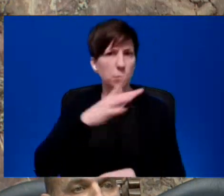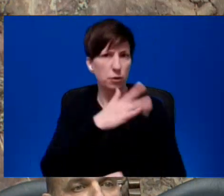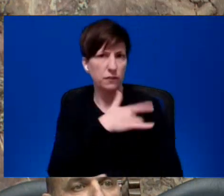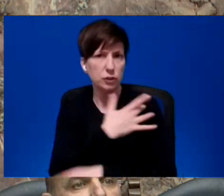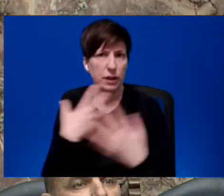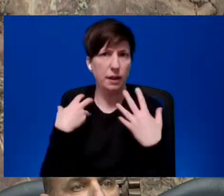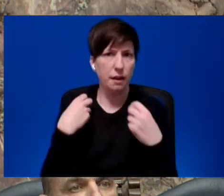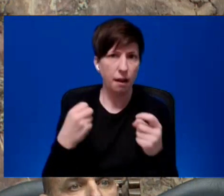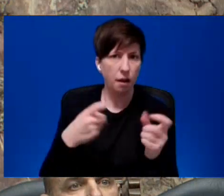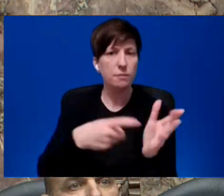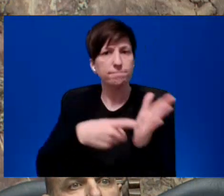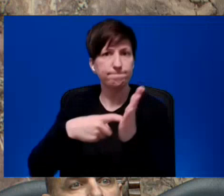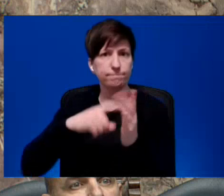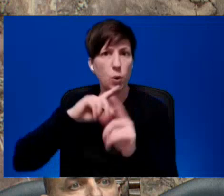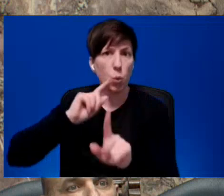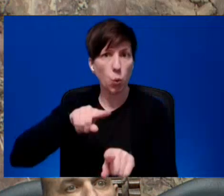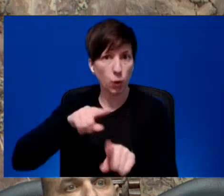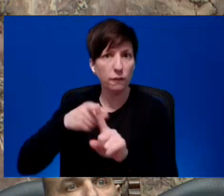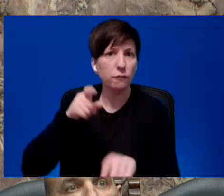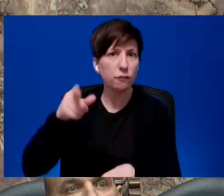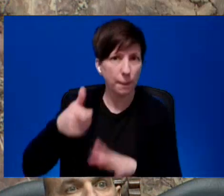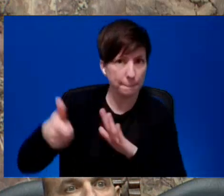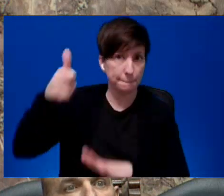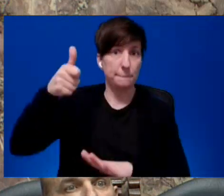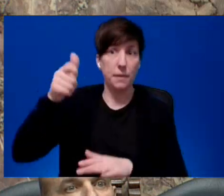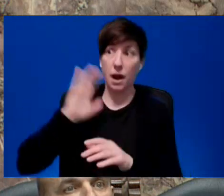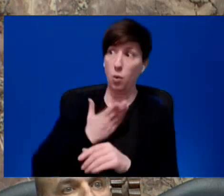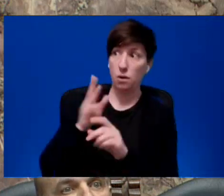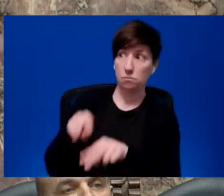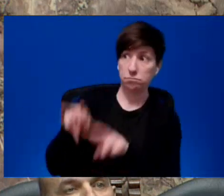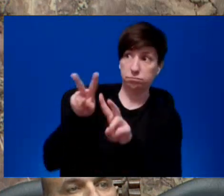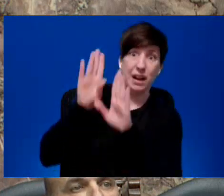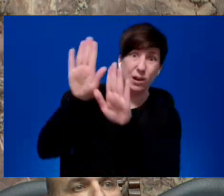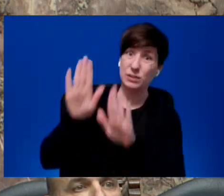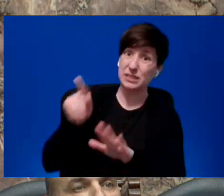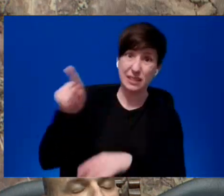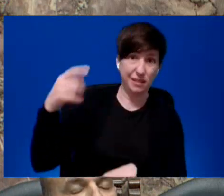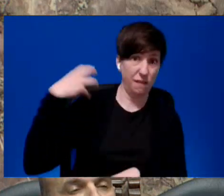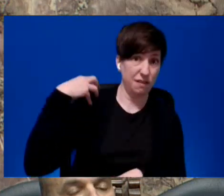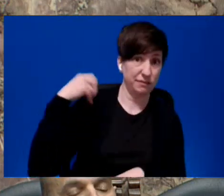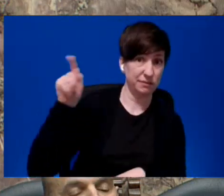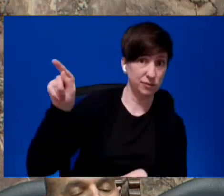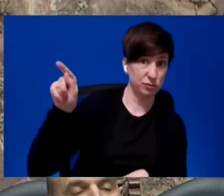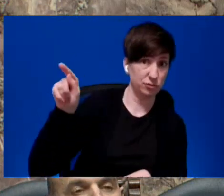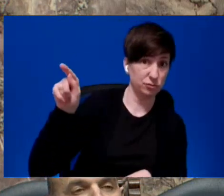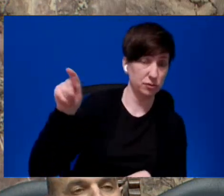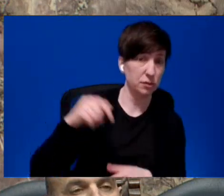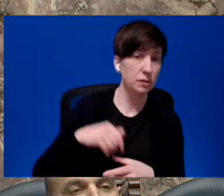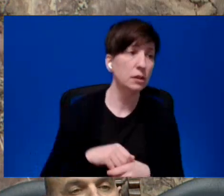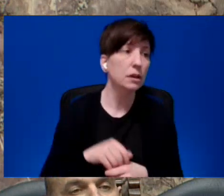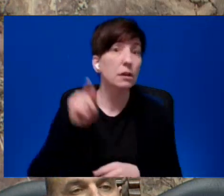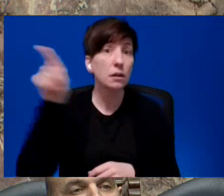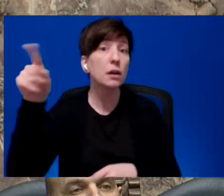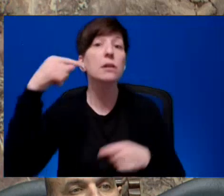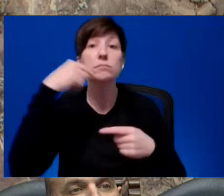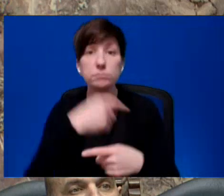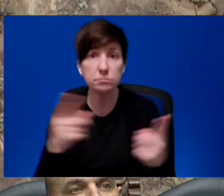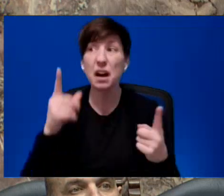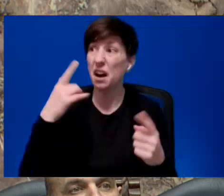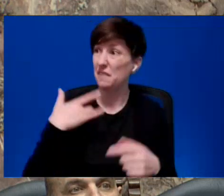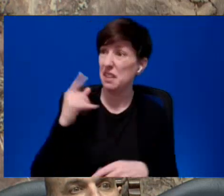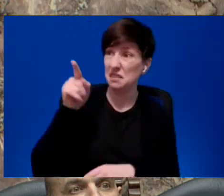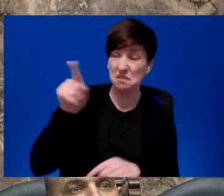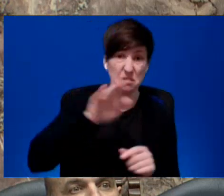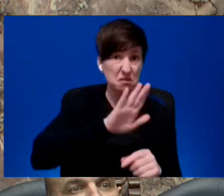officer, Honourable Speaker, has been, I think, for us in British Columbia, the best record in dealing with COVID-19 of